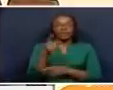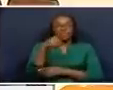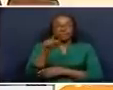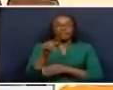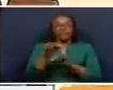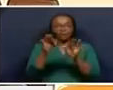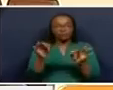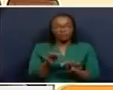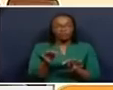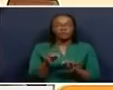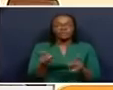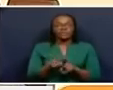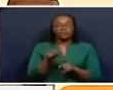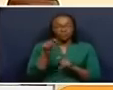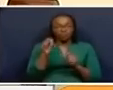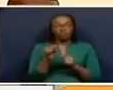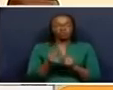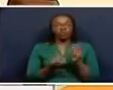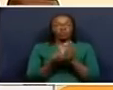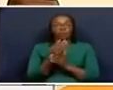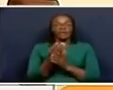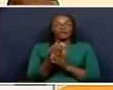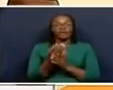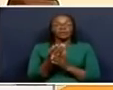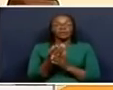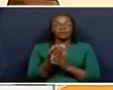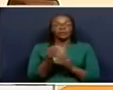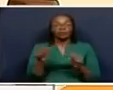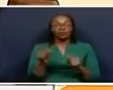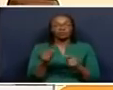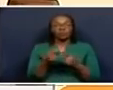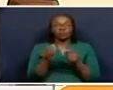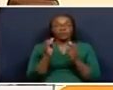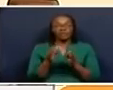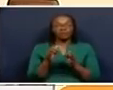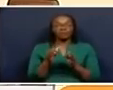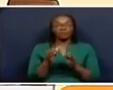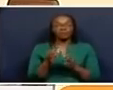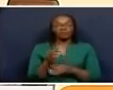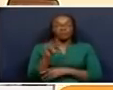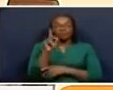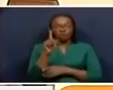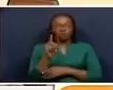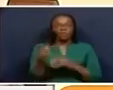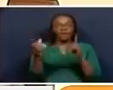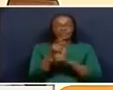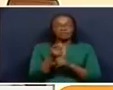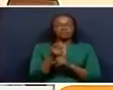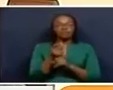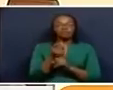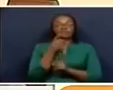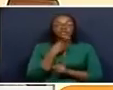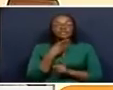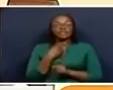will make concessions. And that if there is a situation where none of them achieves the desired threshold, then we'll